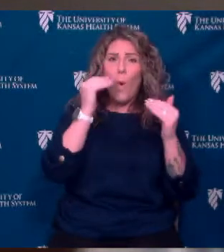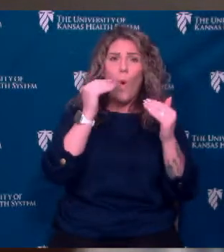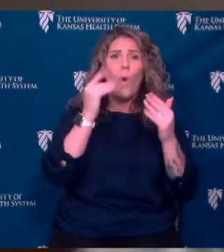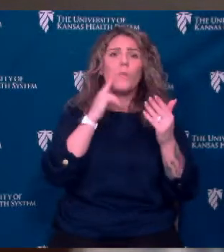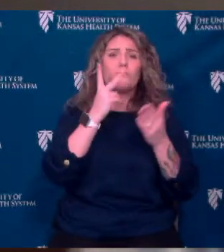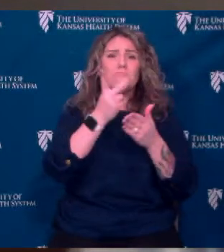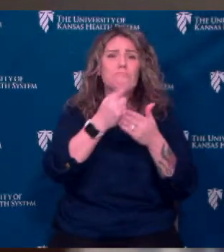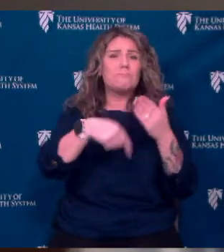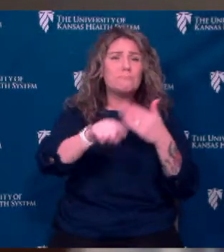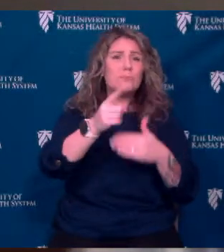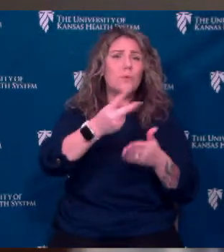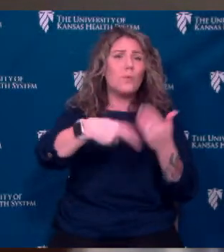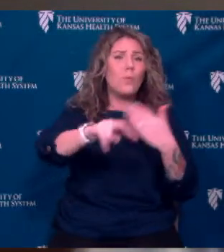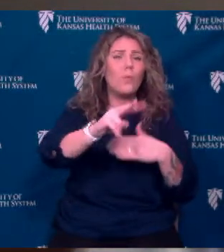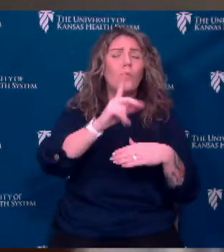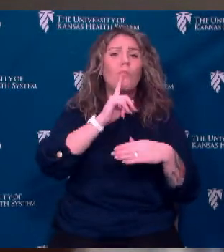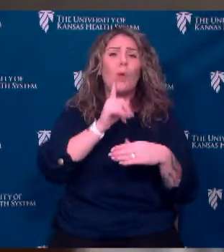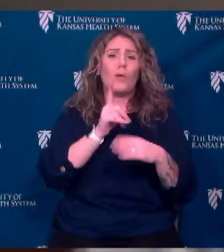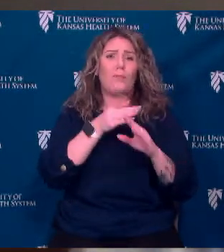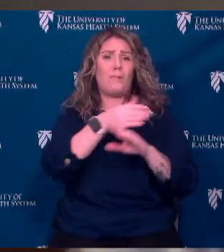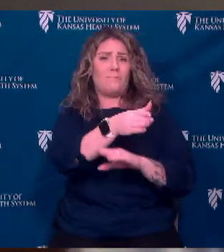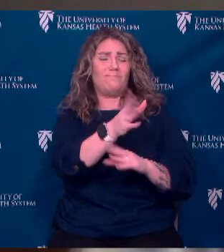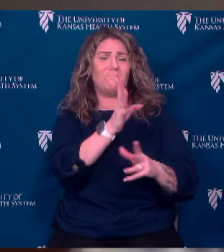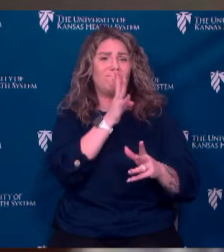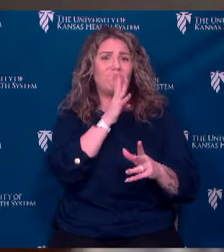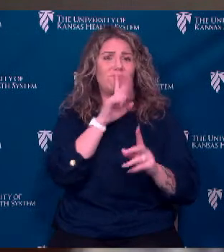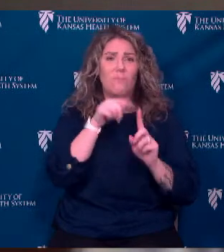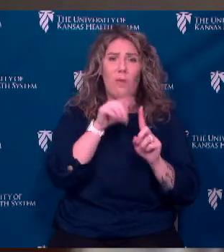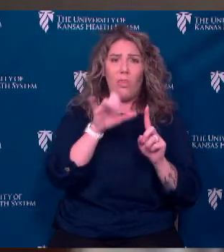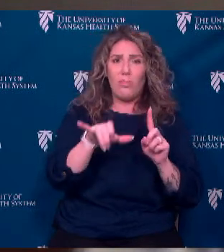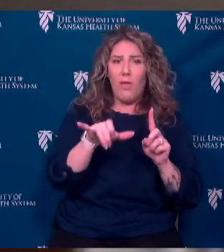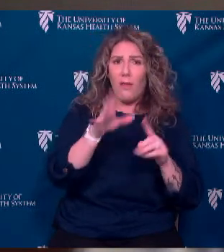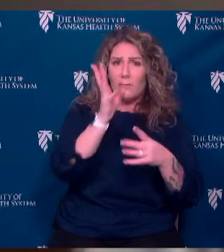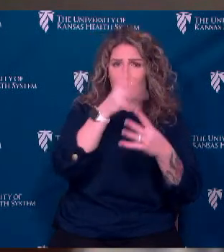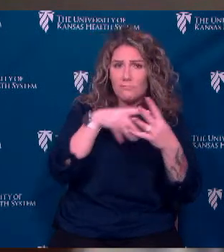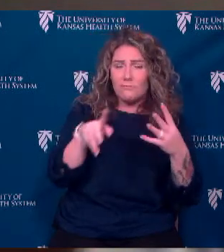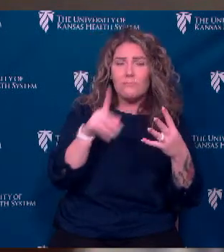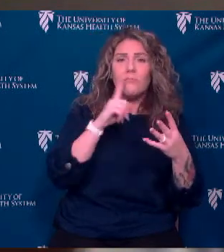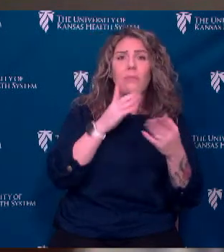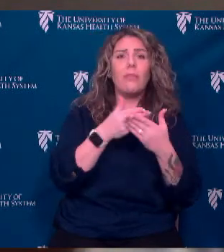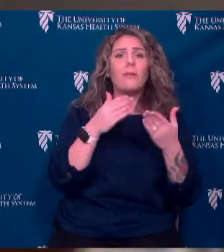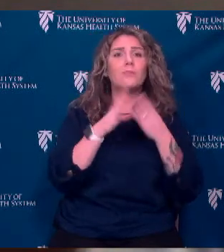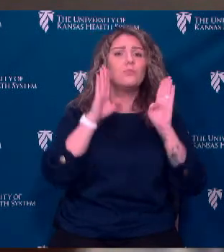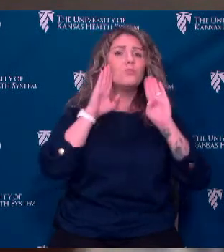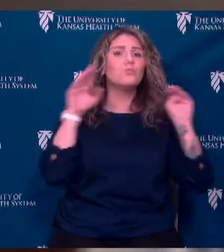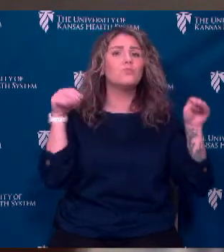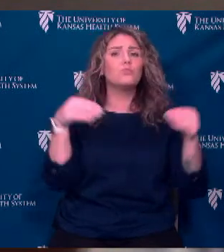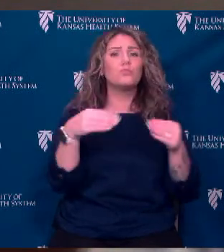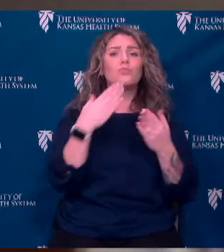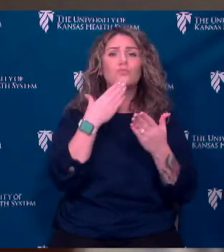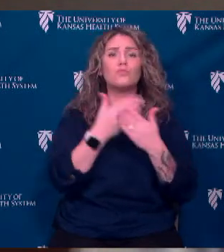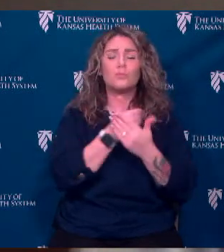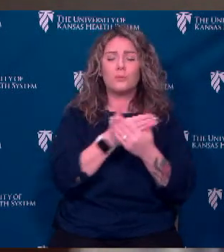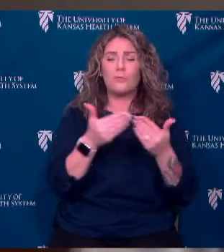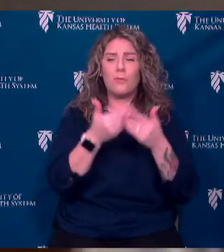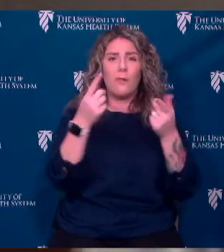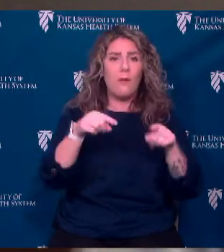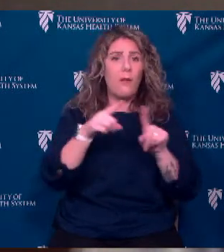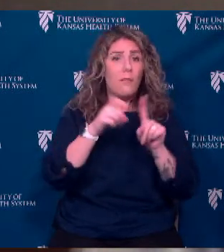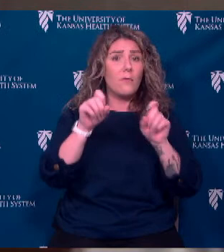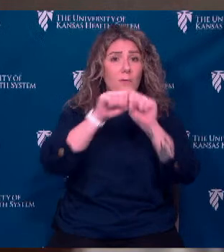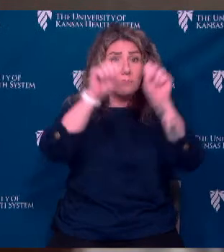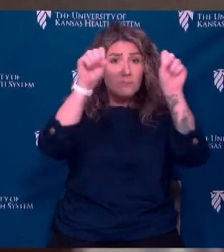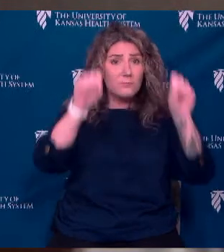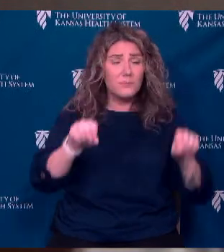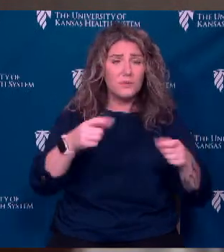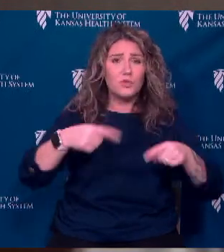of do a post-hoc look at this, that those are the things we focus on, the good things that came out of the system during the